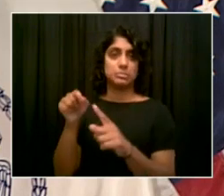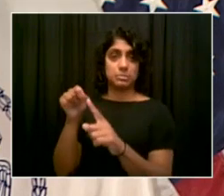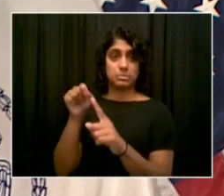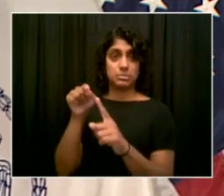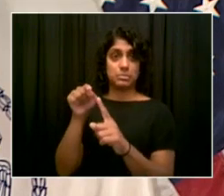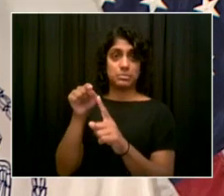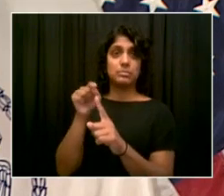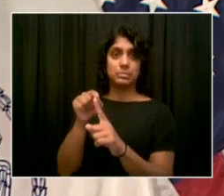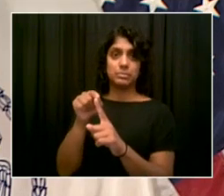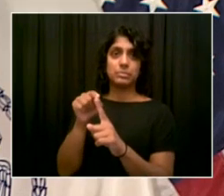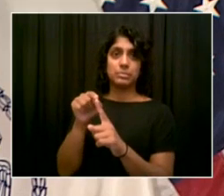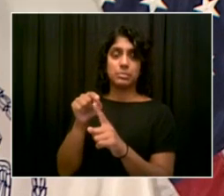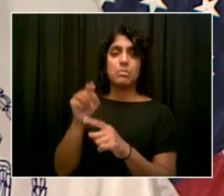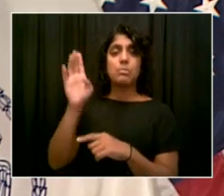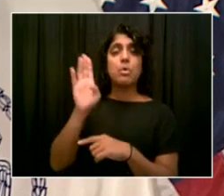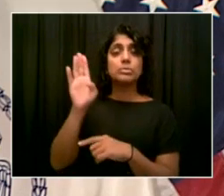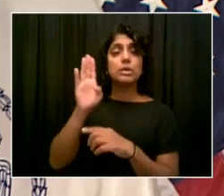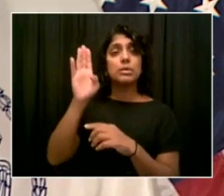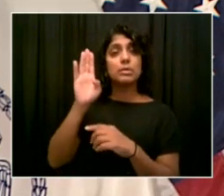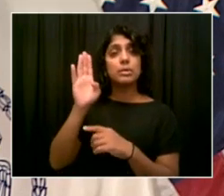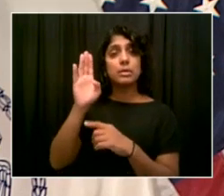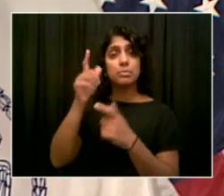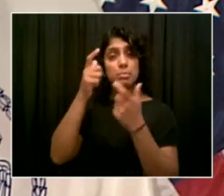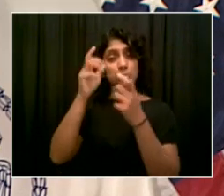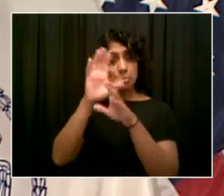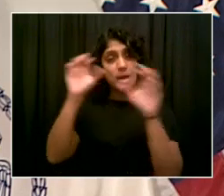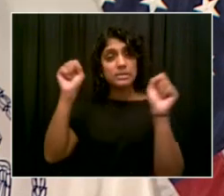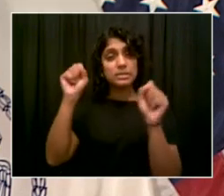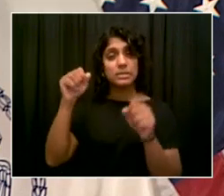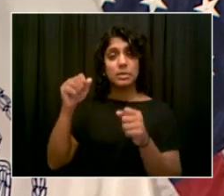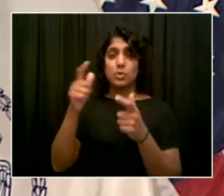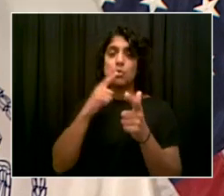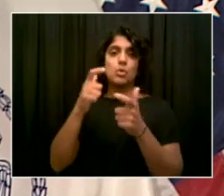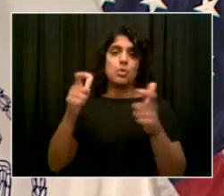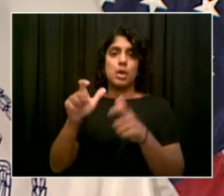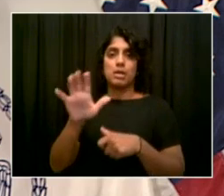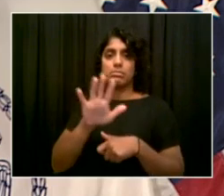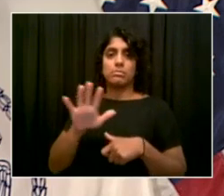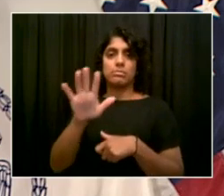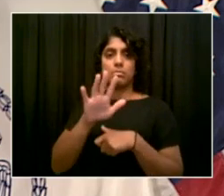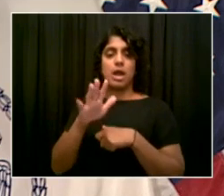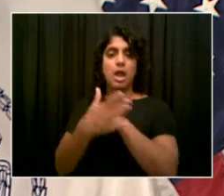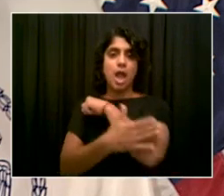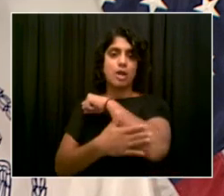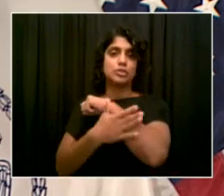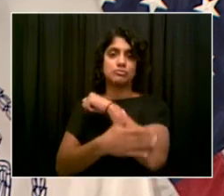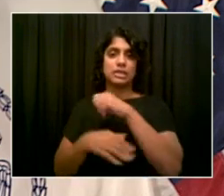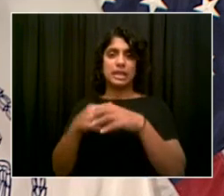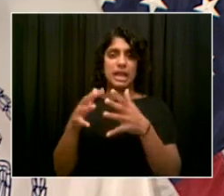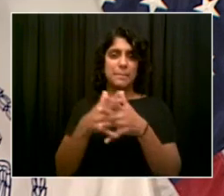for him to be there. Our last question for today goes to Chloe from Gothamist.